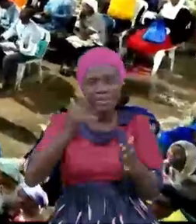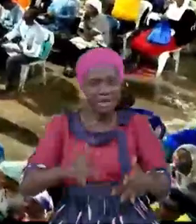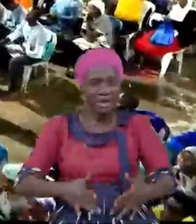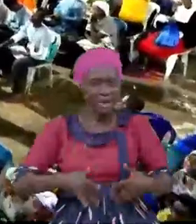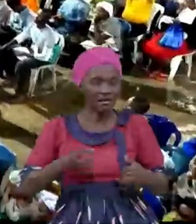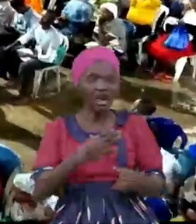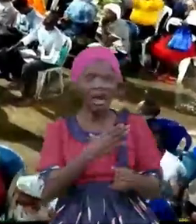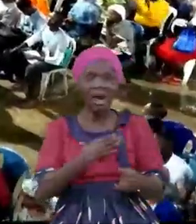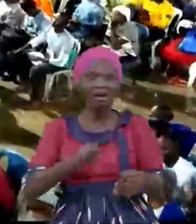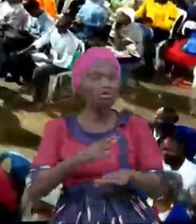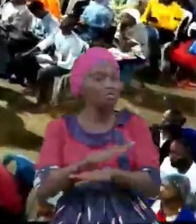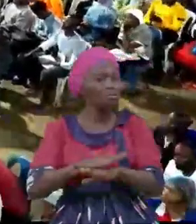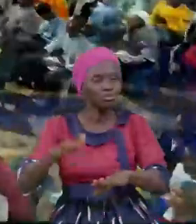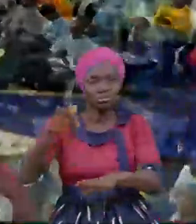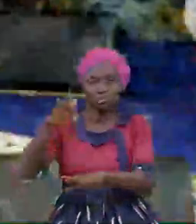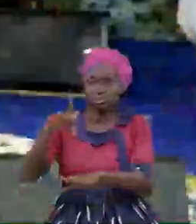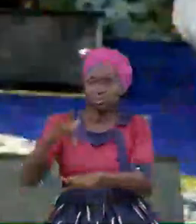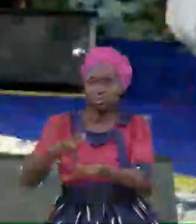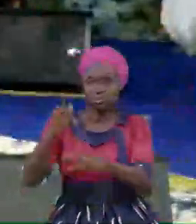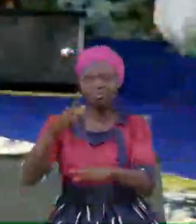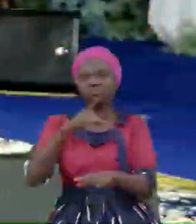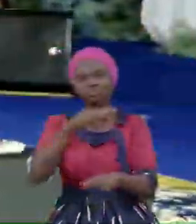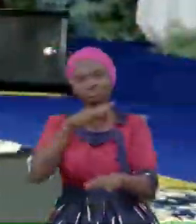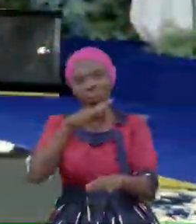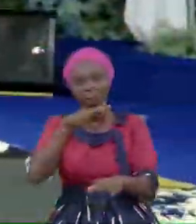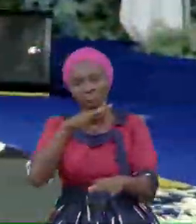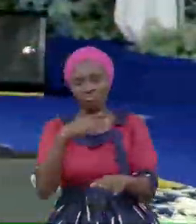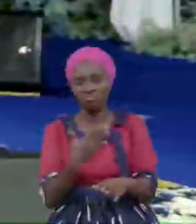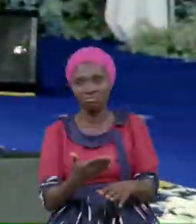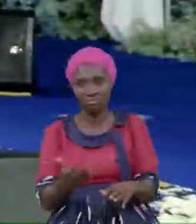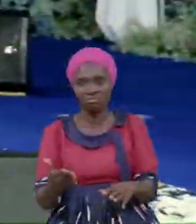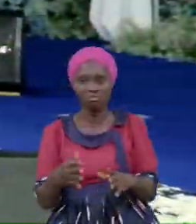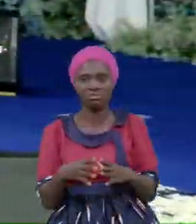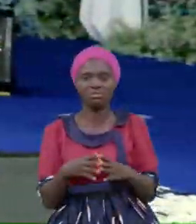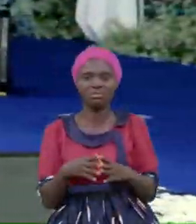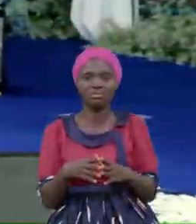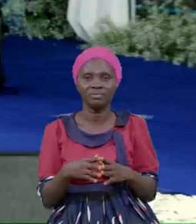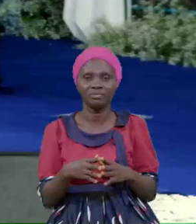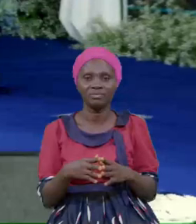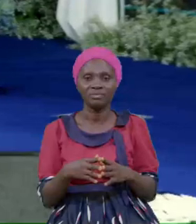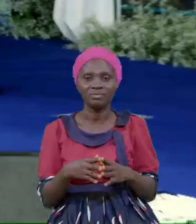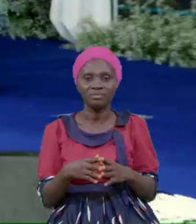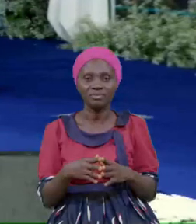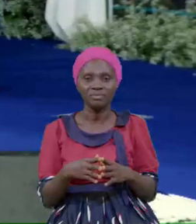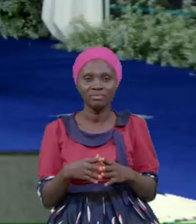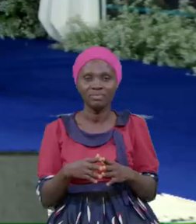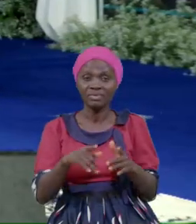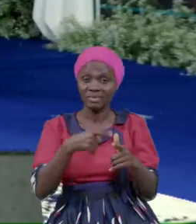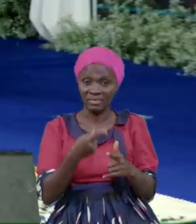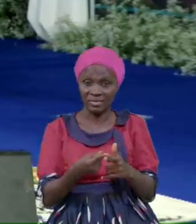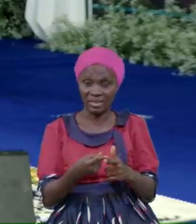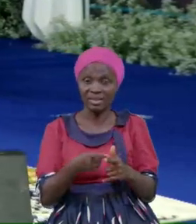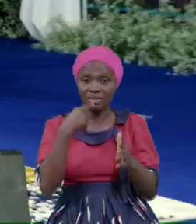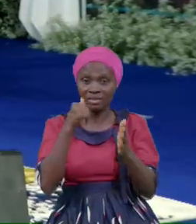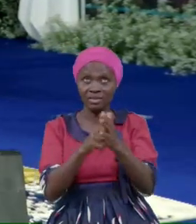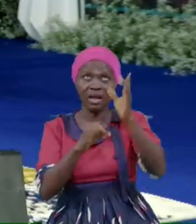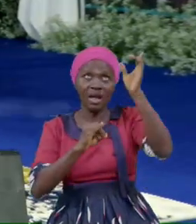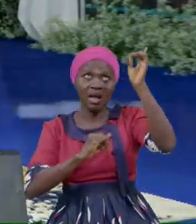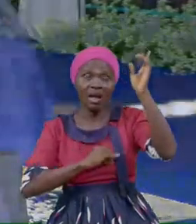not the unclean thing. And then he says, I will receive you.